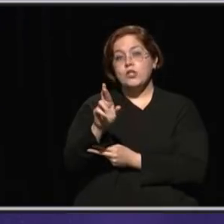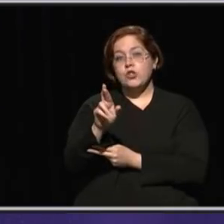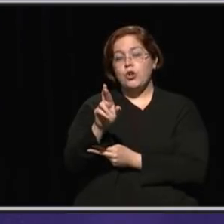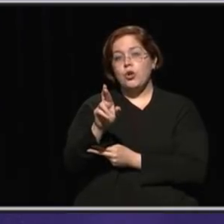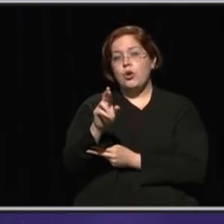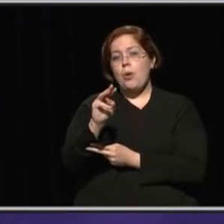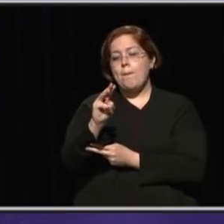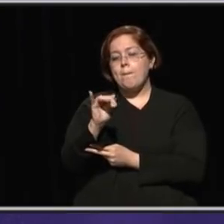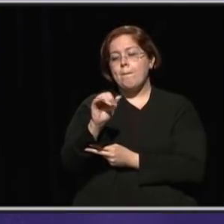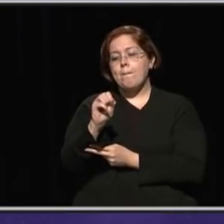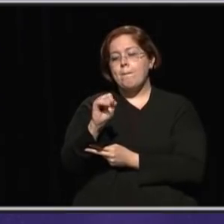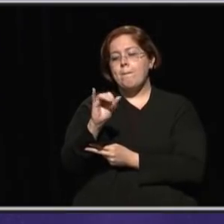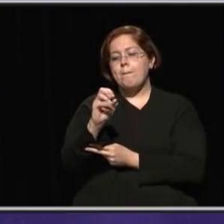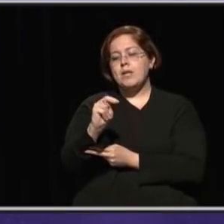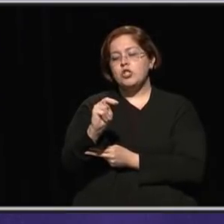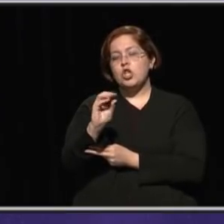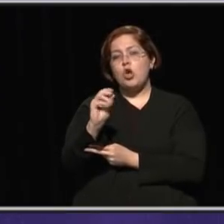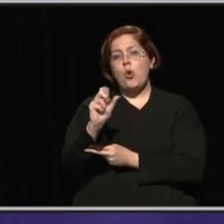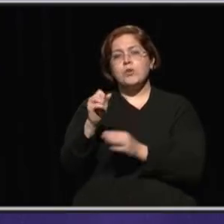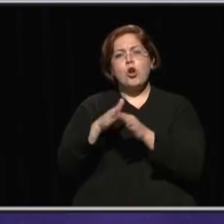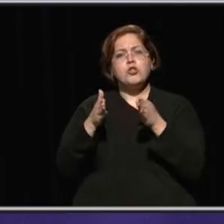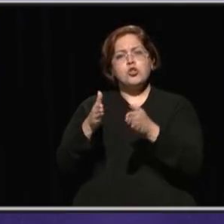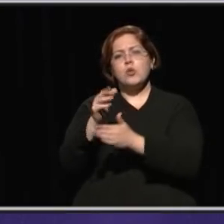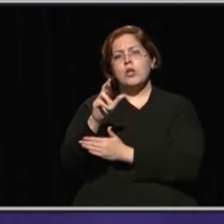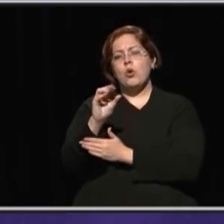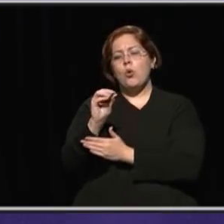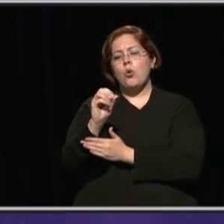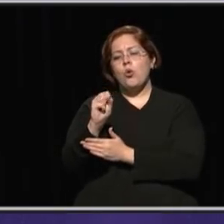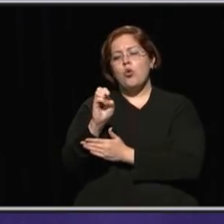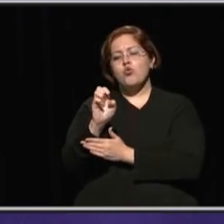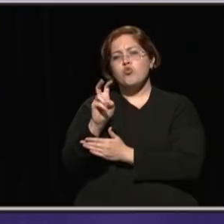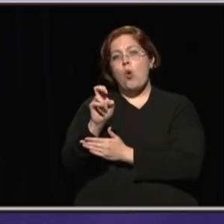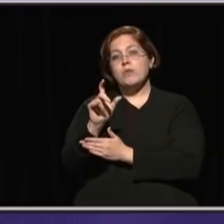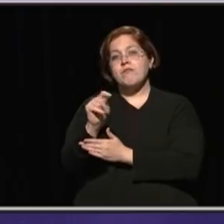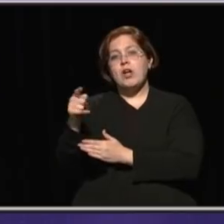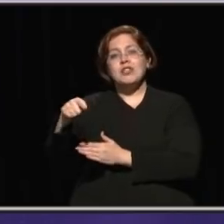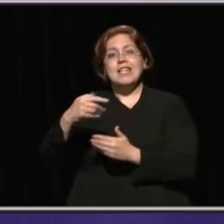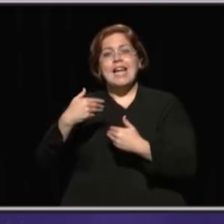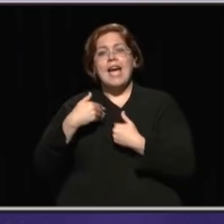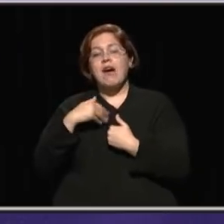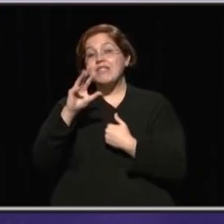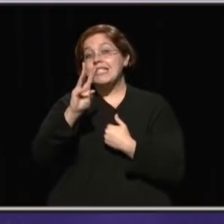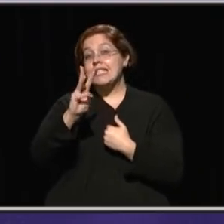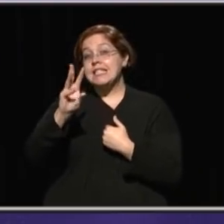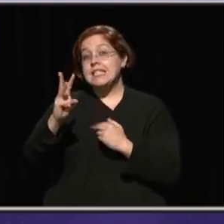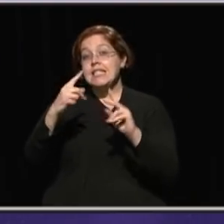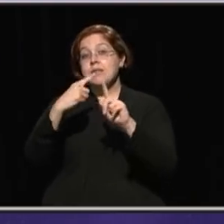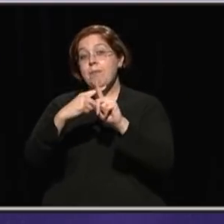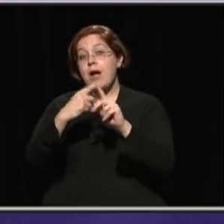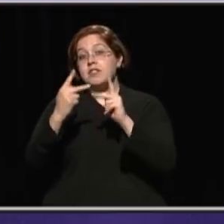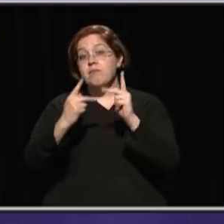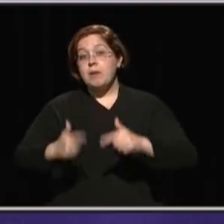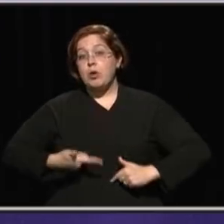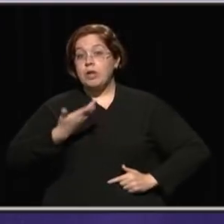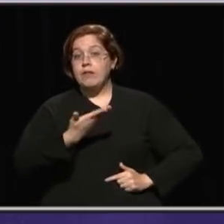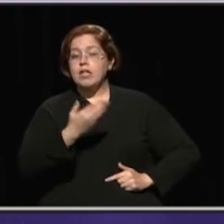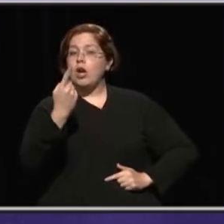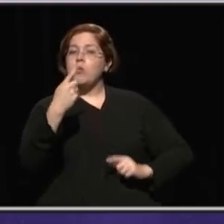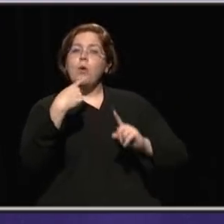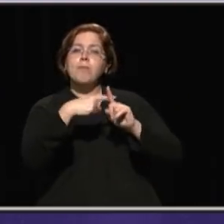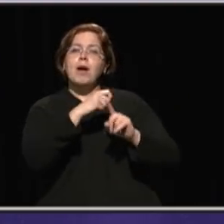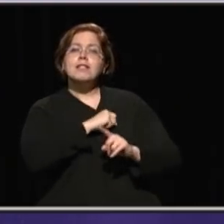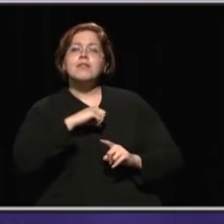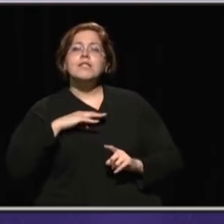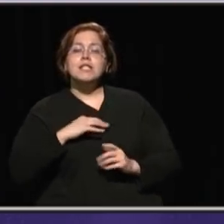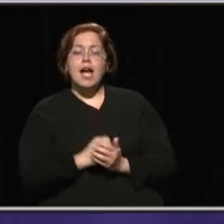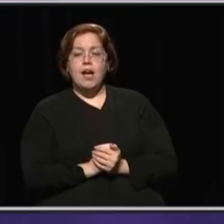W-I-N-D-S-O-R, Mission Oaks on Roosevelt, and they have 66 positive residents and one positive staffer.